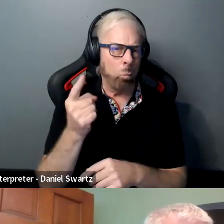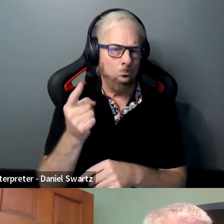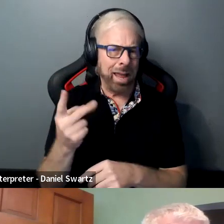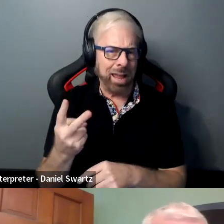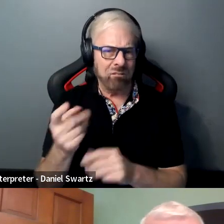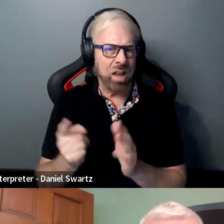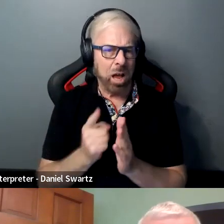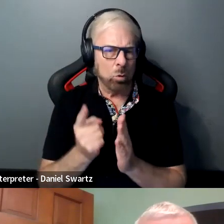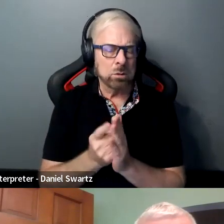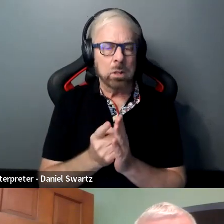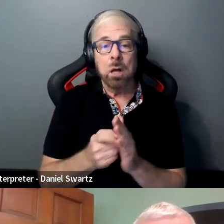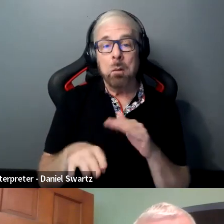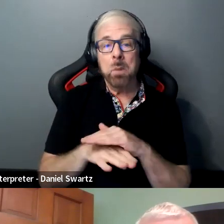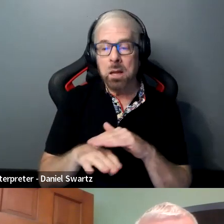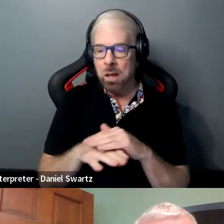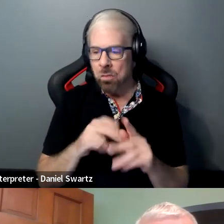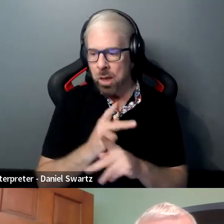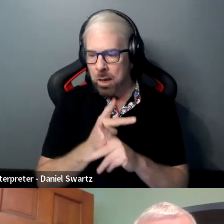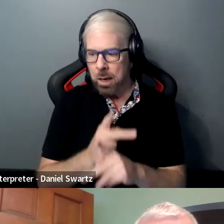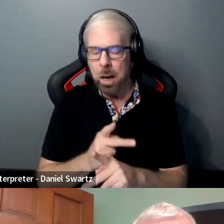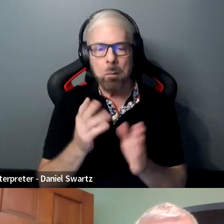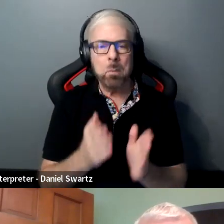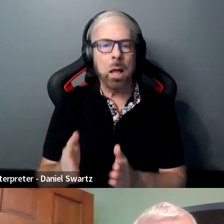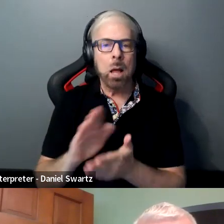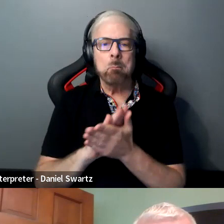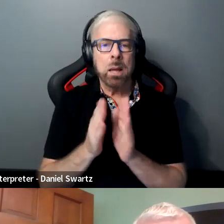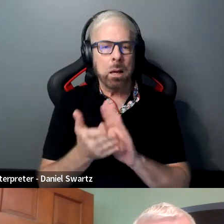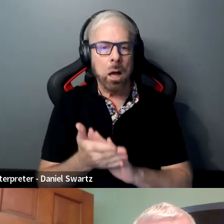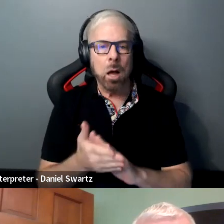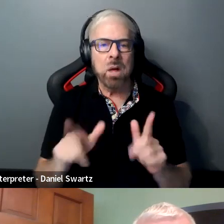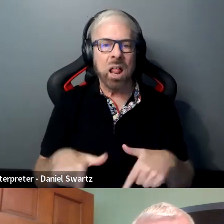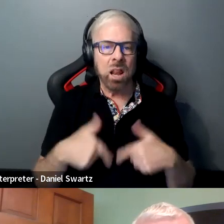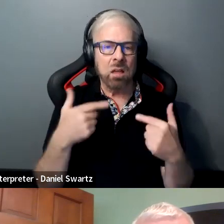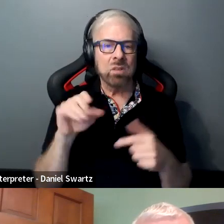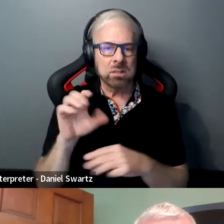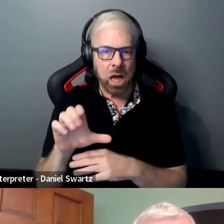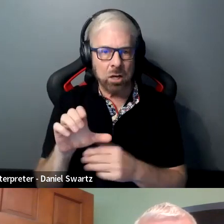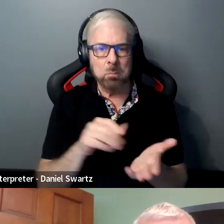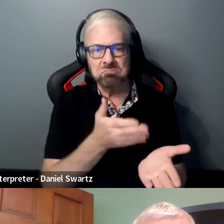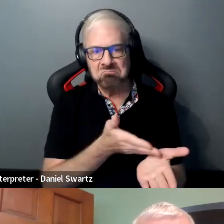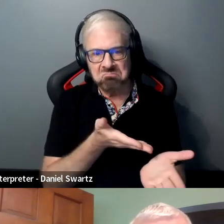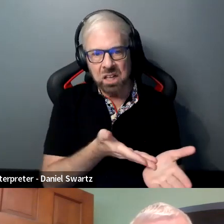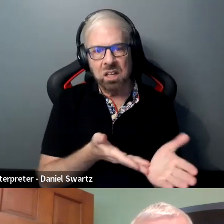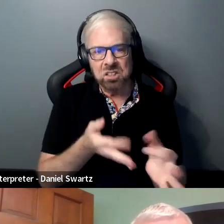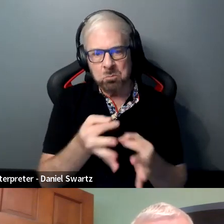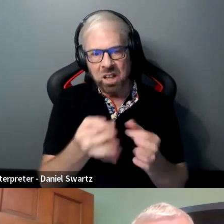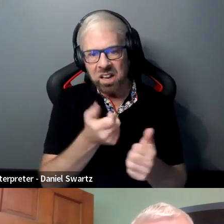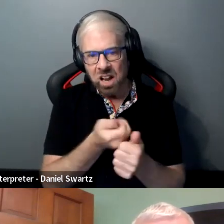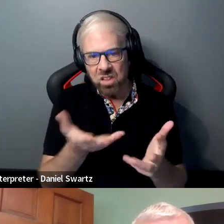what it basically does is your care plan becomes sort of a living document, and it lays everything out, in